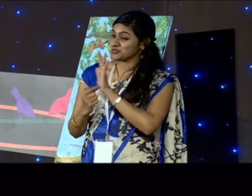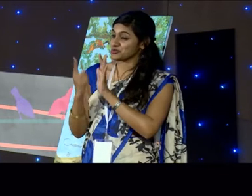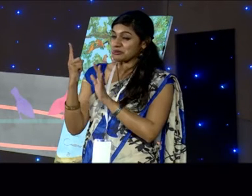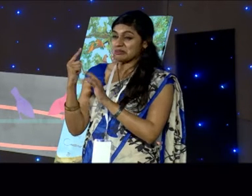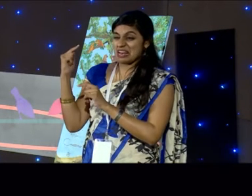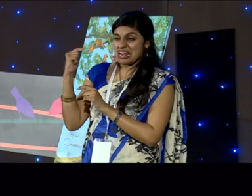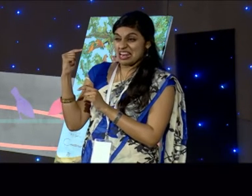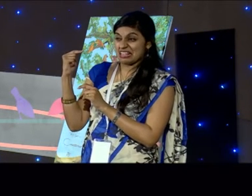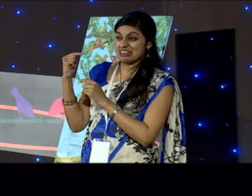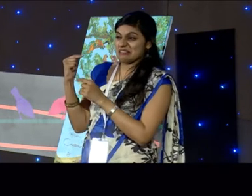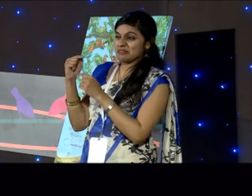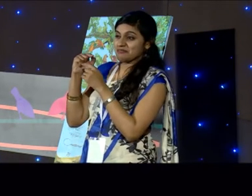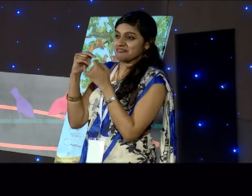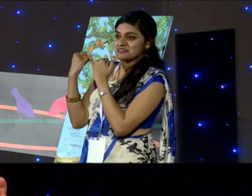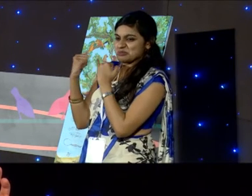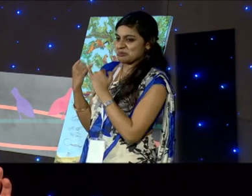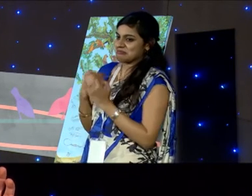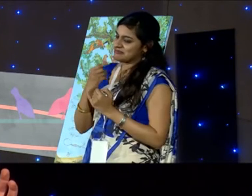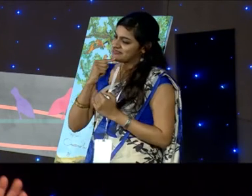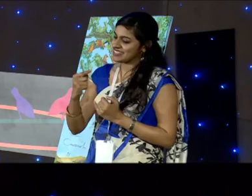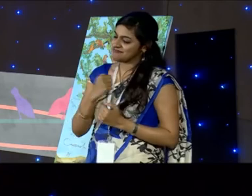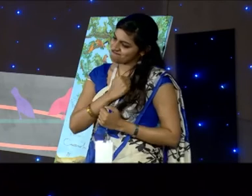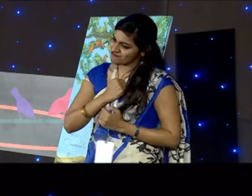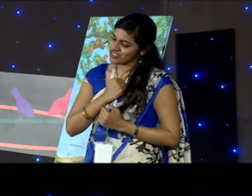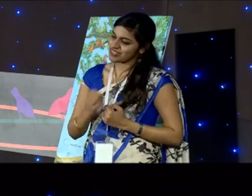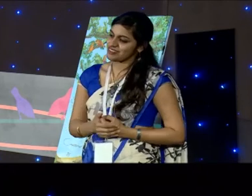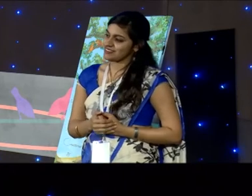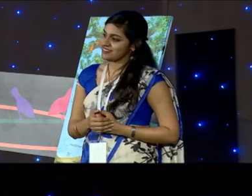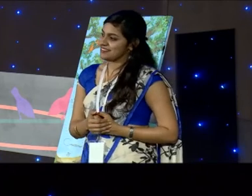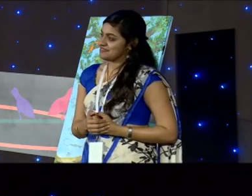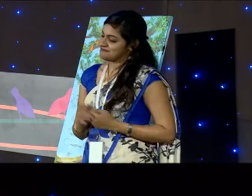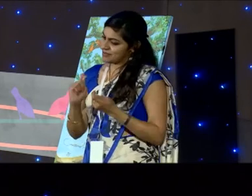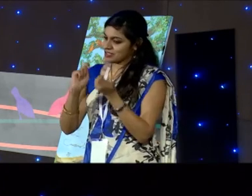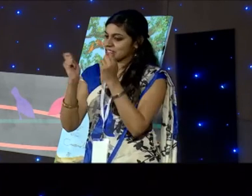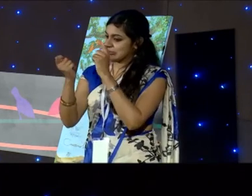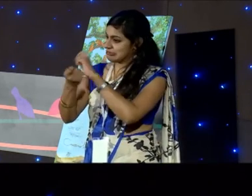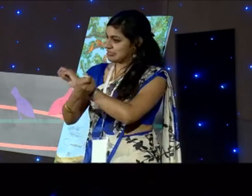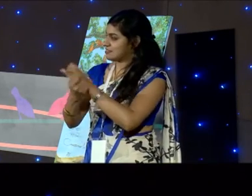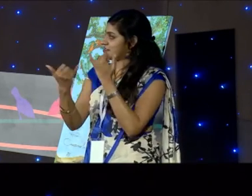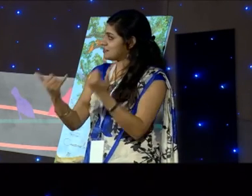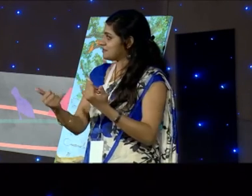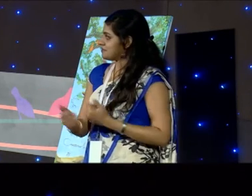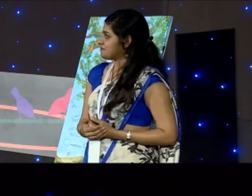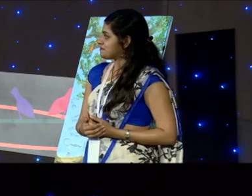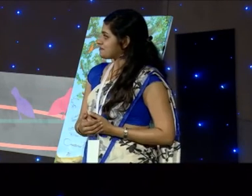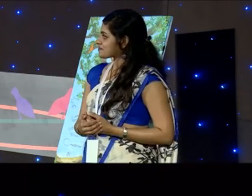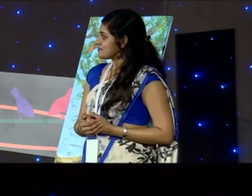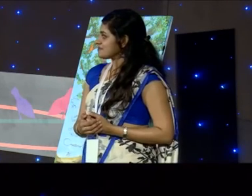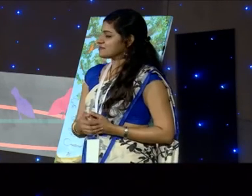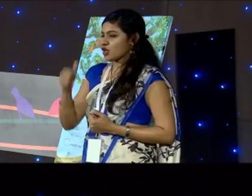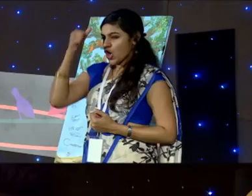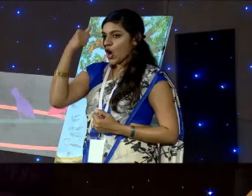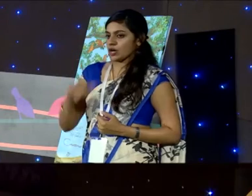negative start to this talk, but we have to remember the history so we don't repeat the mistakes. I want to now talk about